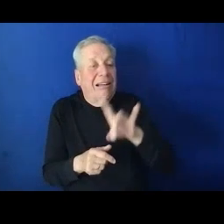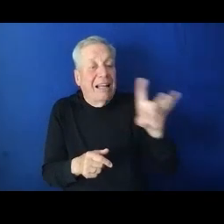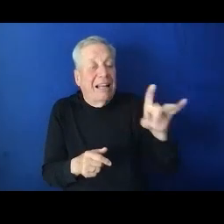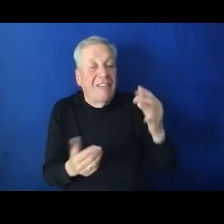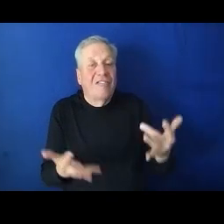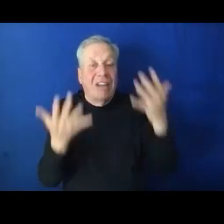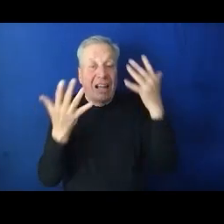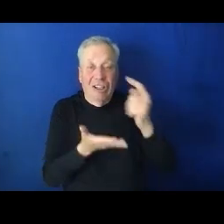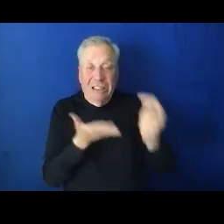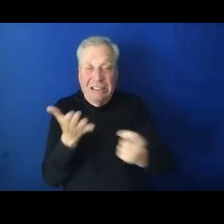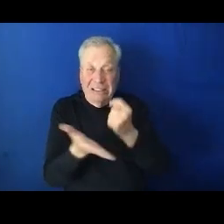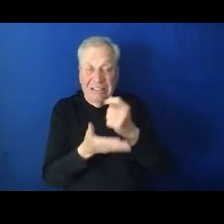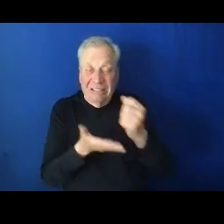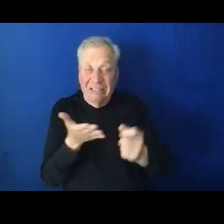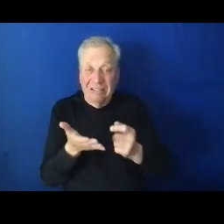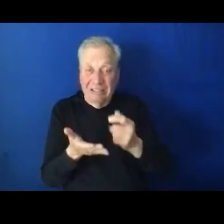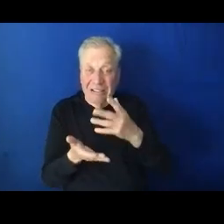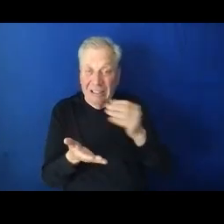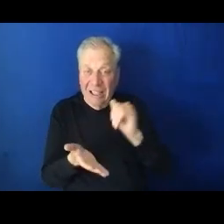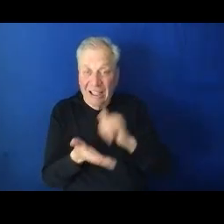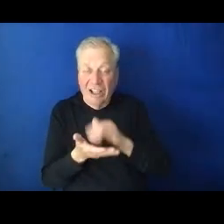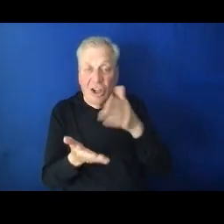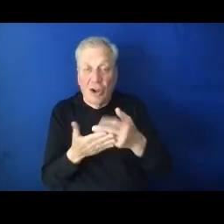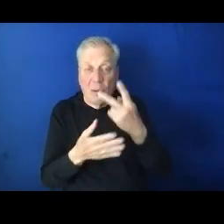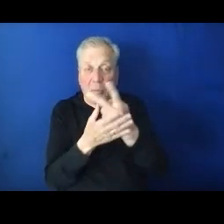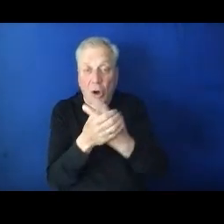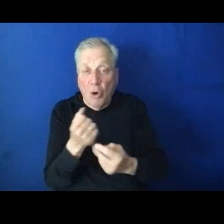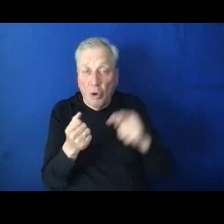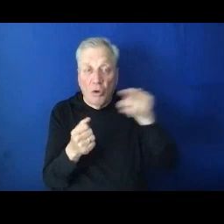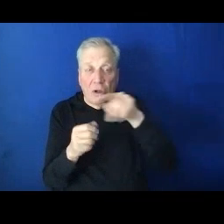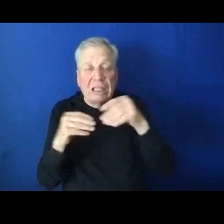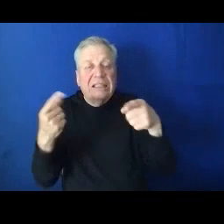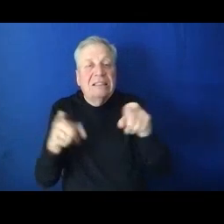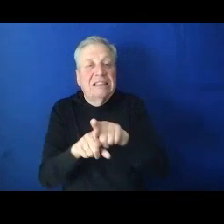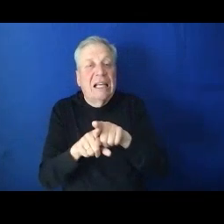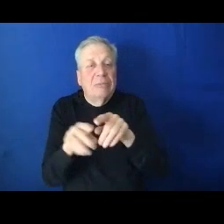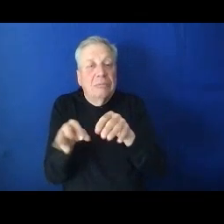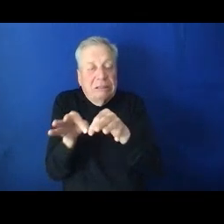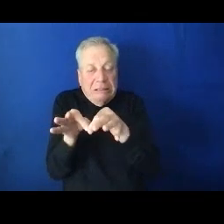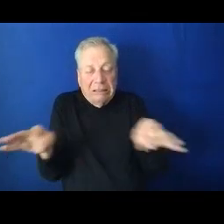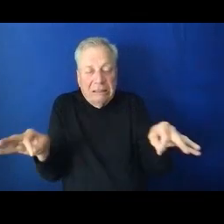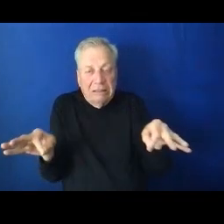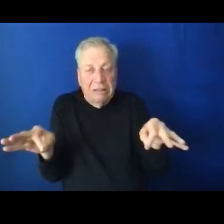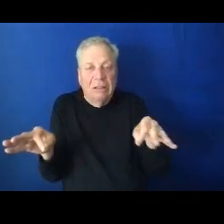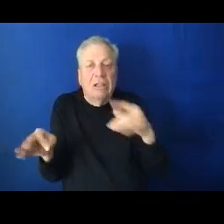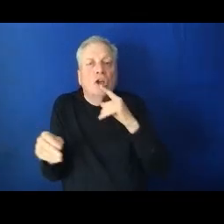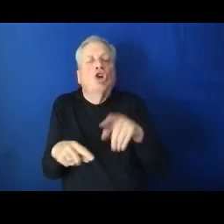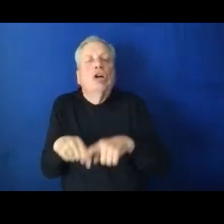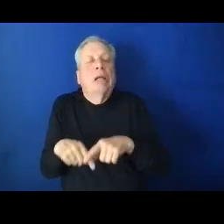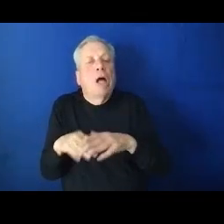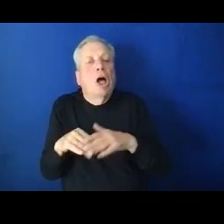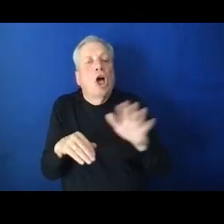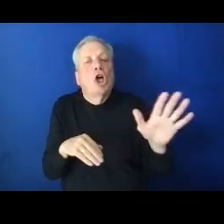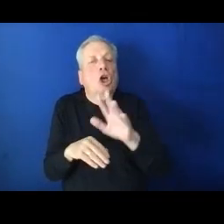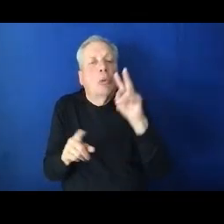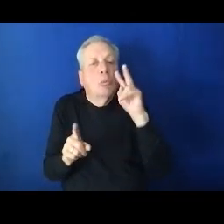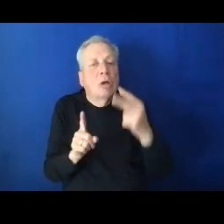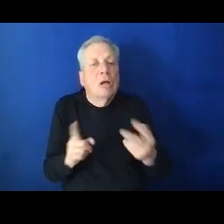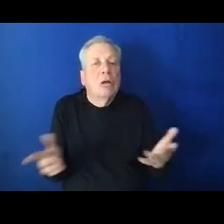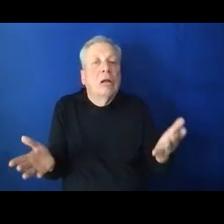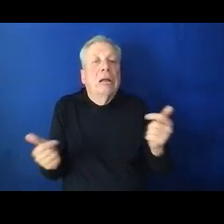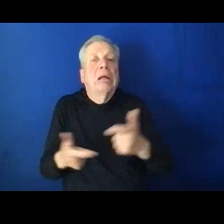a lot of press, good or bad, both usually in the same sentence. Depends on your perspective. We had a